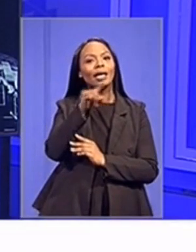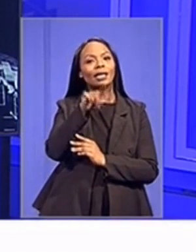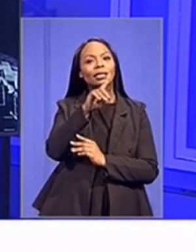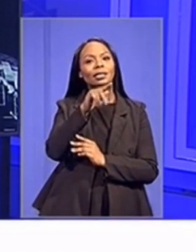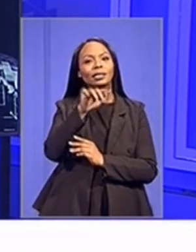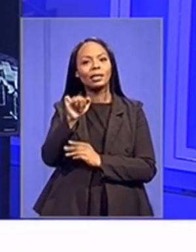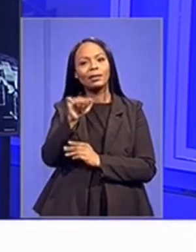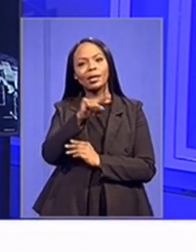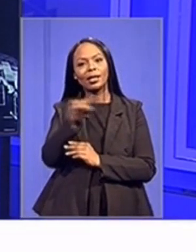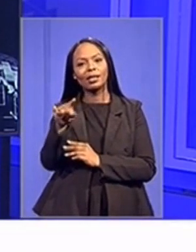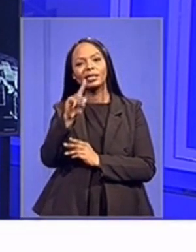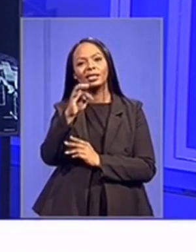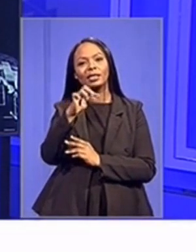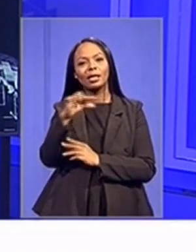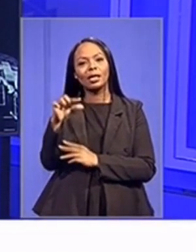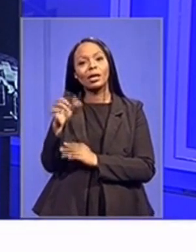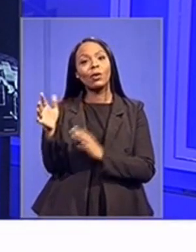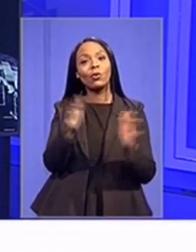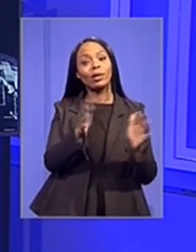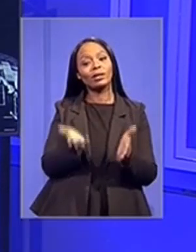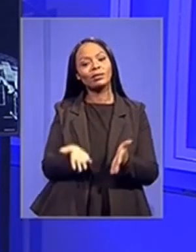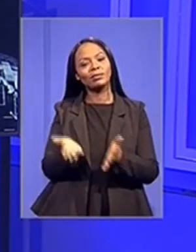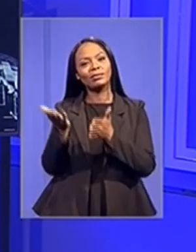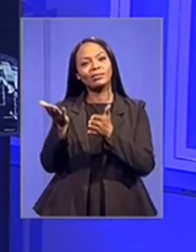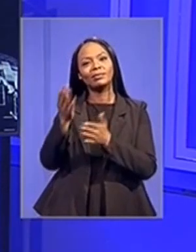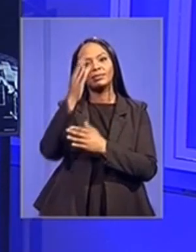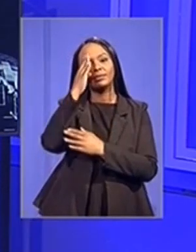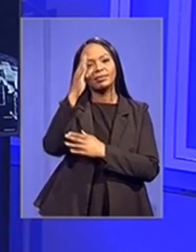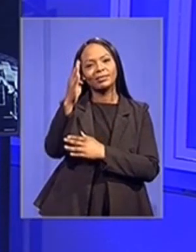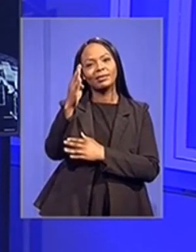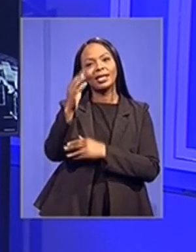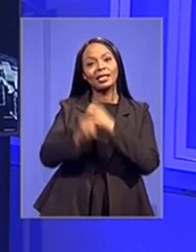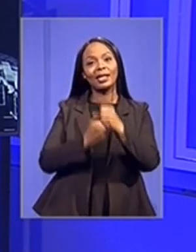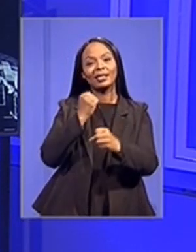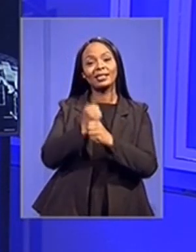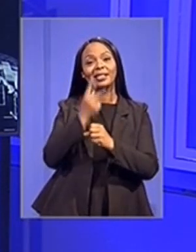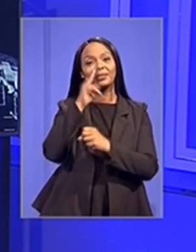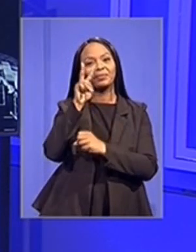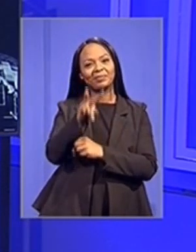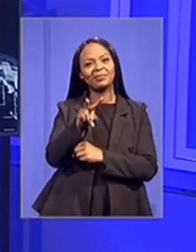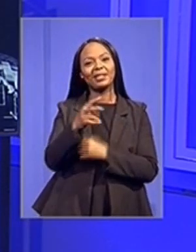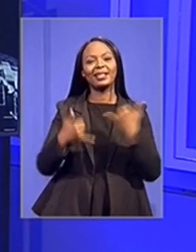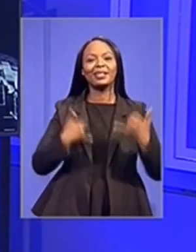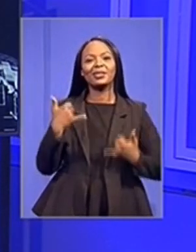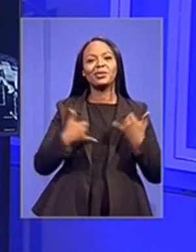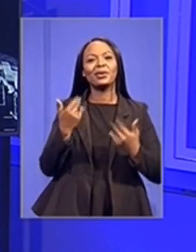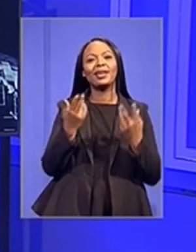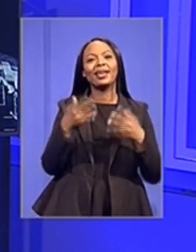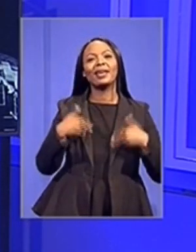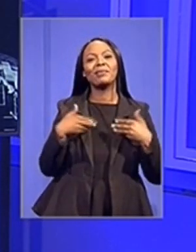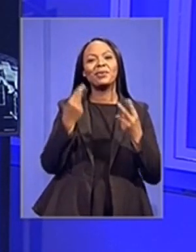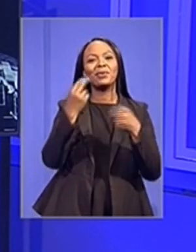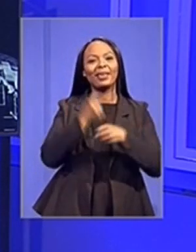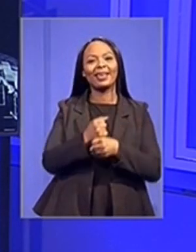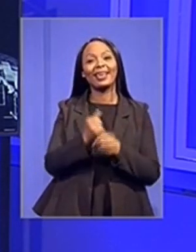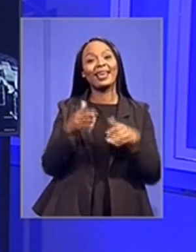@ditaba_dikgang. Bolipi ba latela kana mane tshehla ha re be re kopaneng hape selemo se tla mahlohonolo a selemo se setjha.